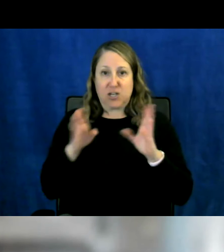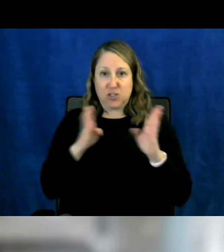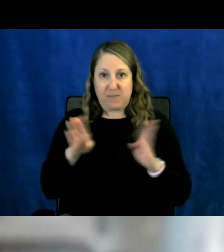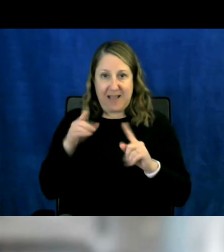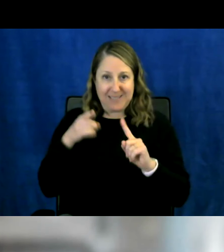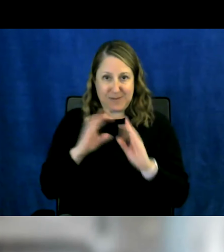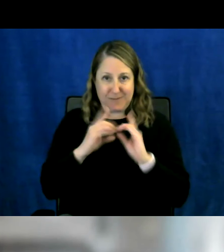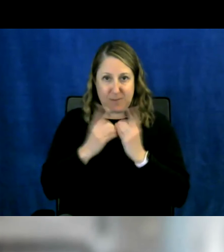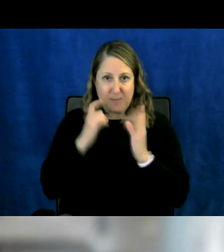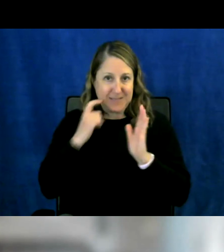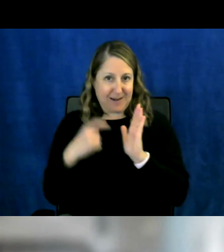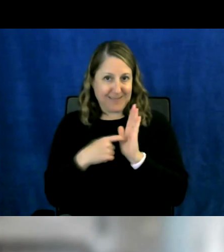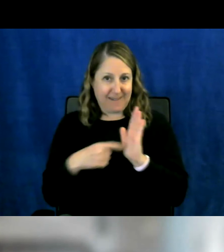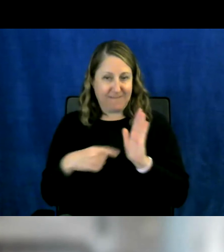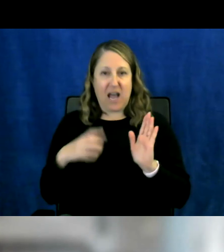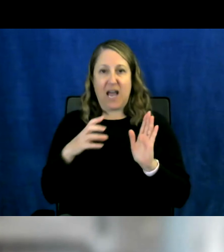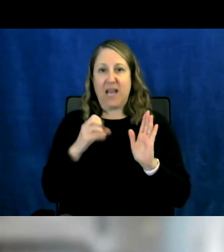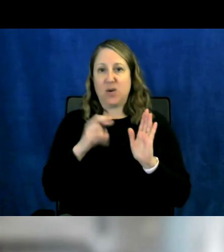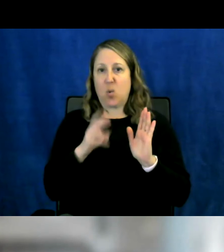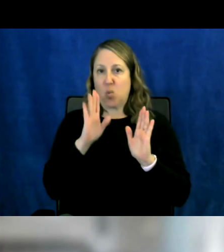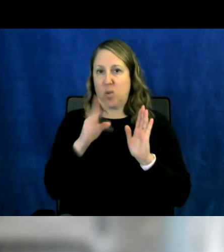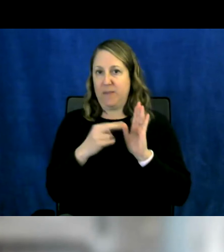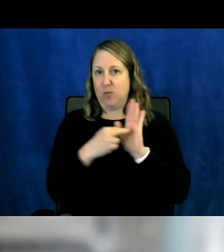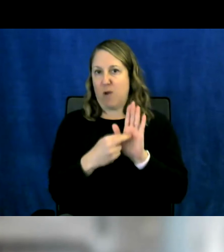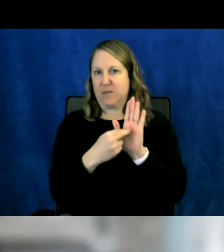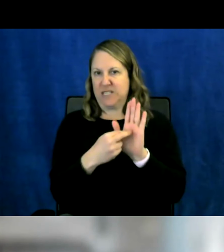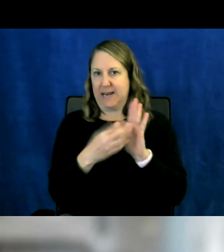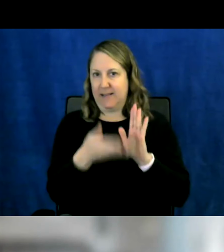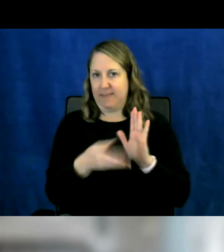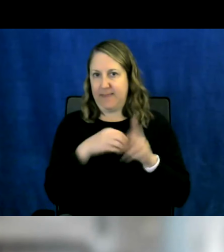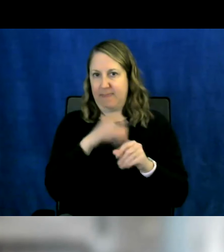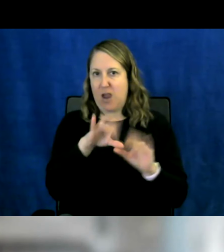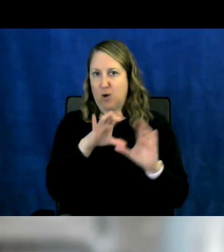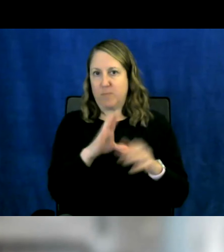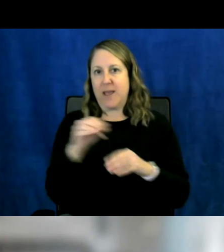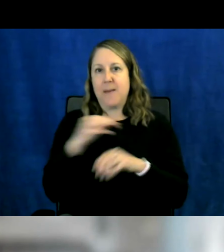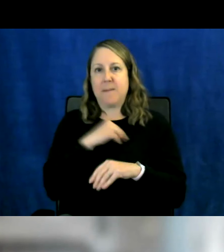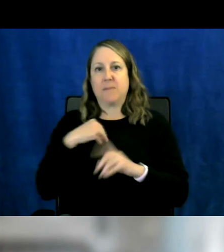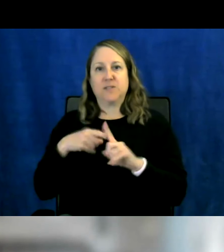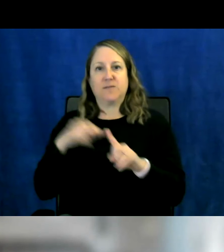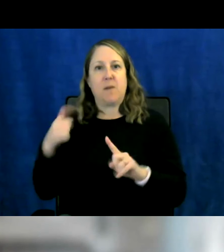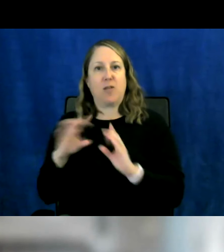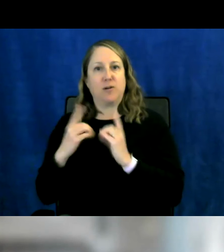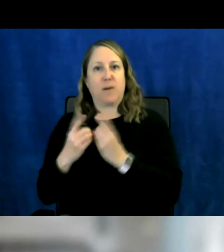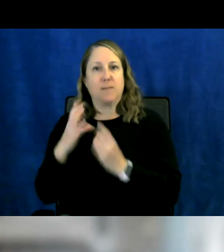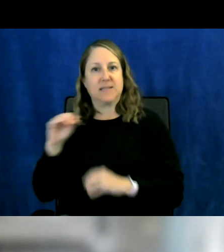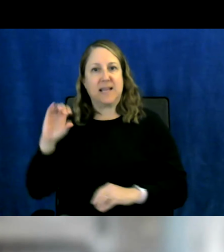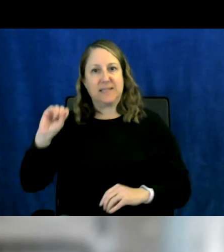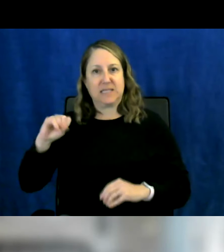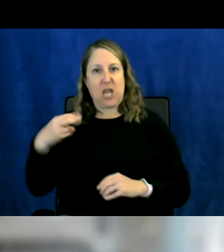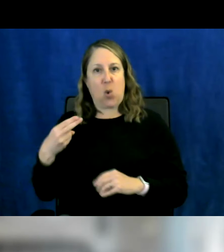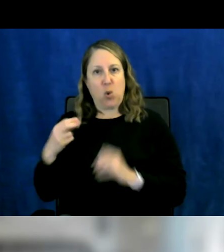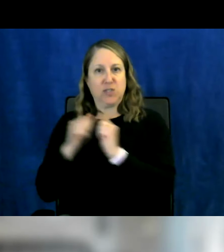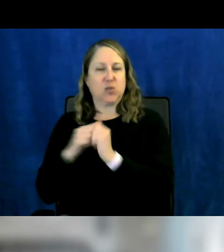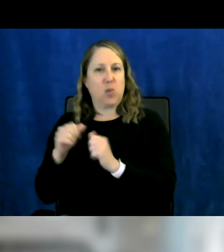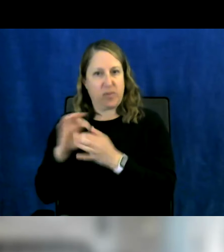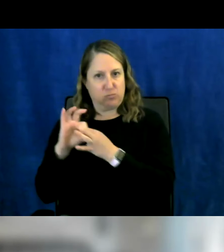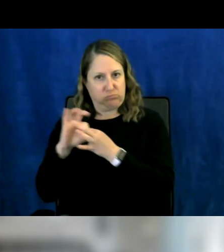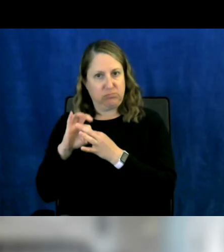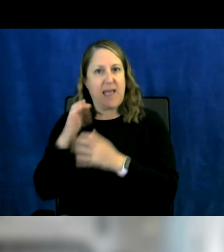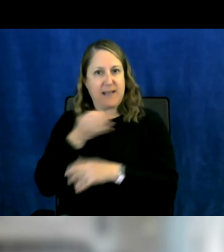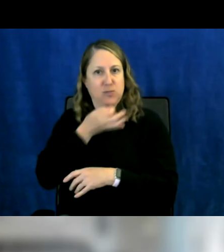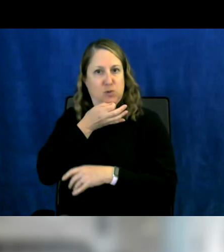who are expected to be represented within those groups, and members from other departments and stakeholders with relevant expertise will also